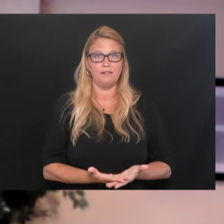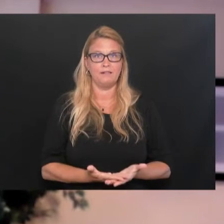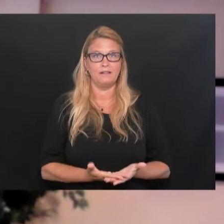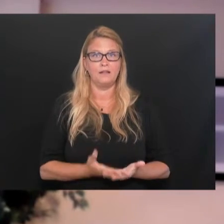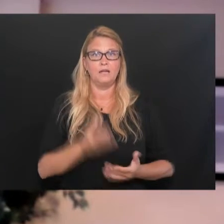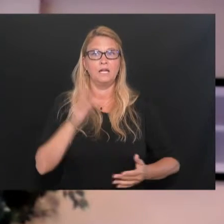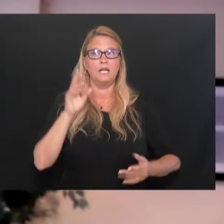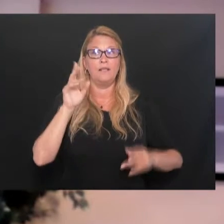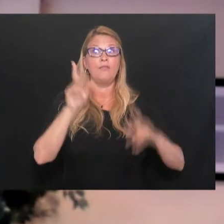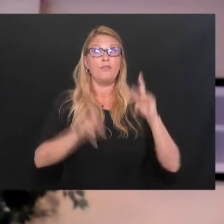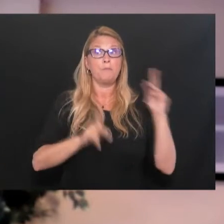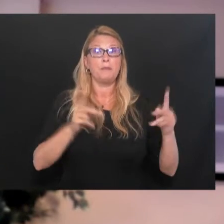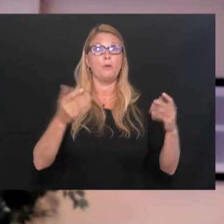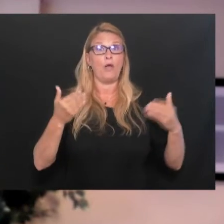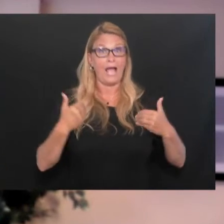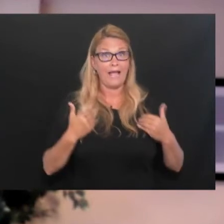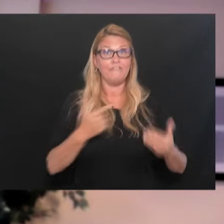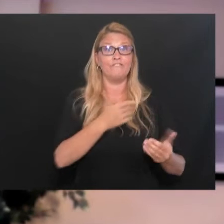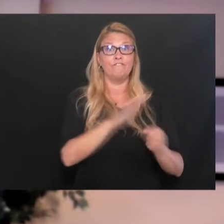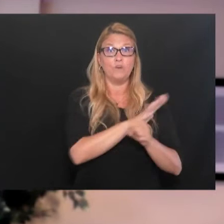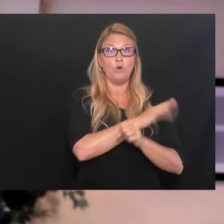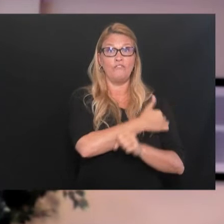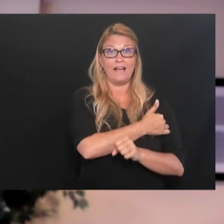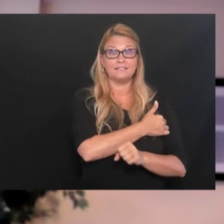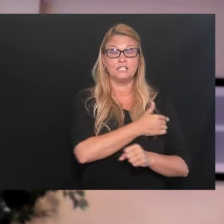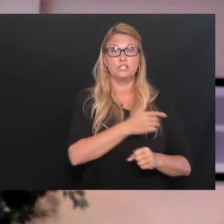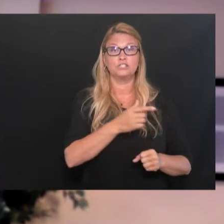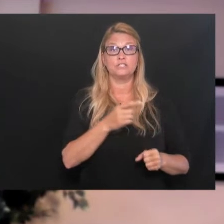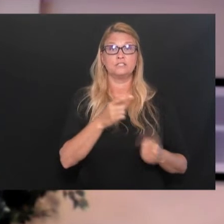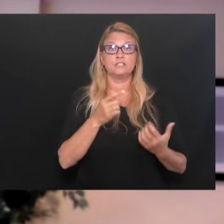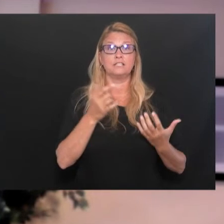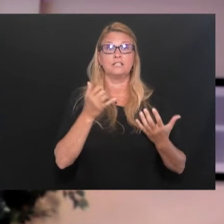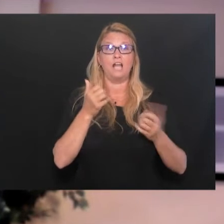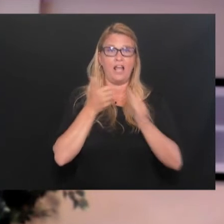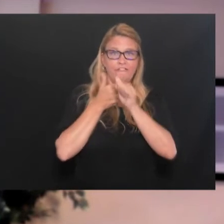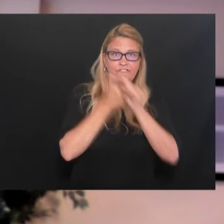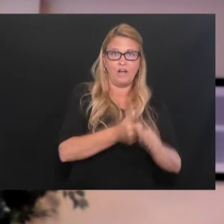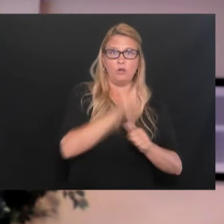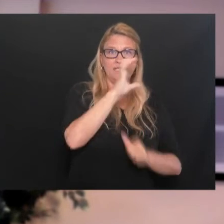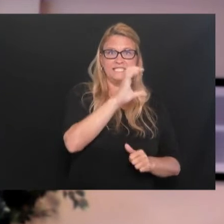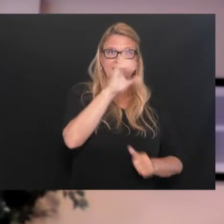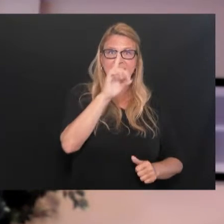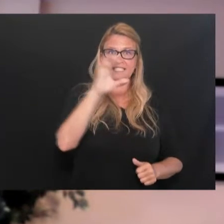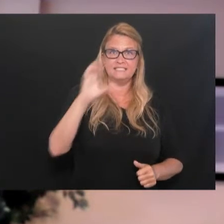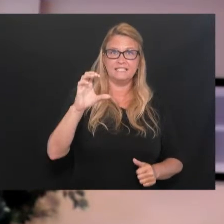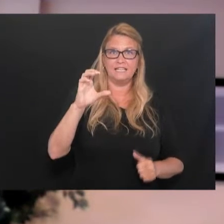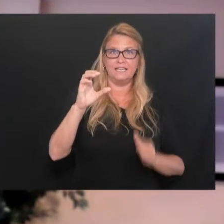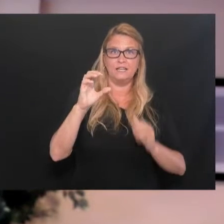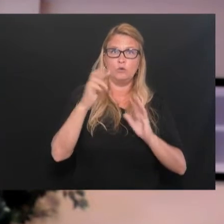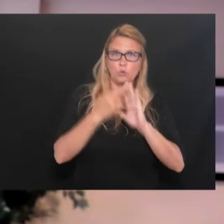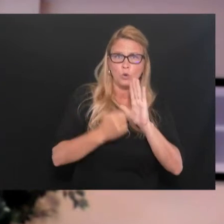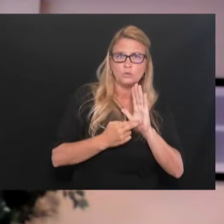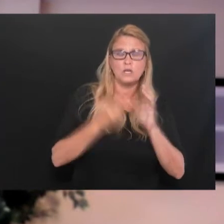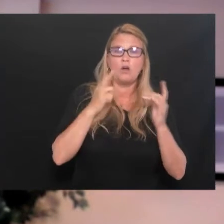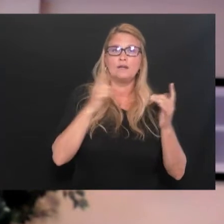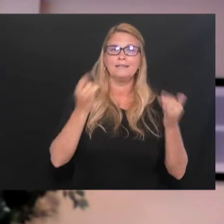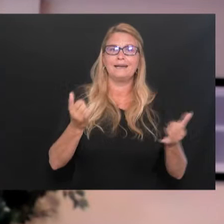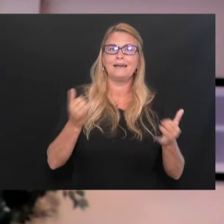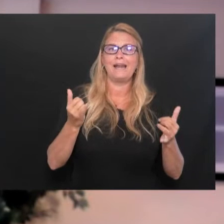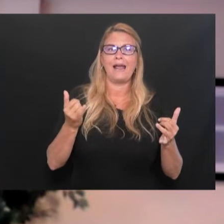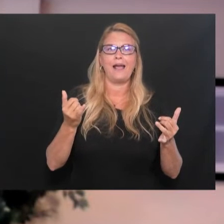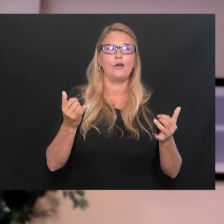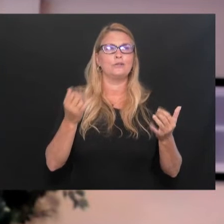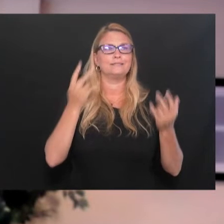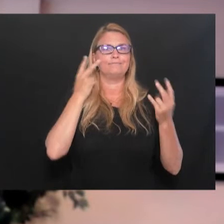are vaccinated, they, are in following CDC guidelines, are now, with lots of